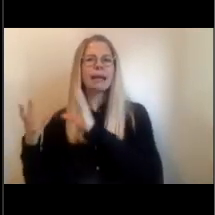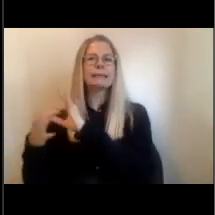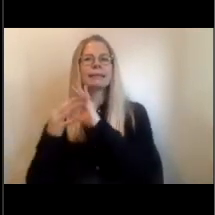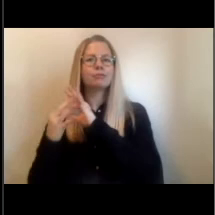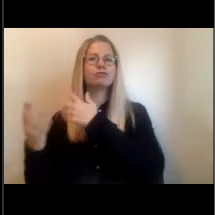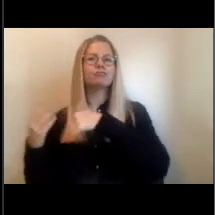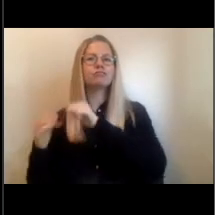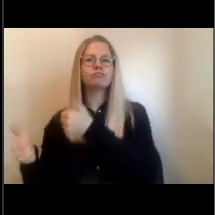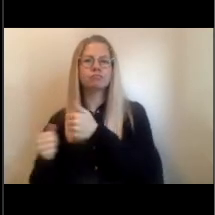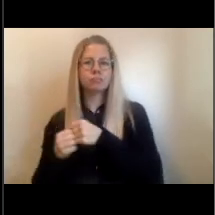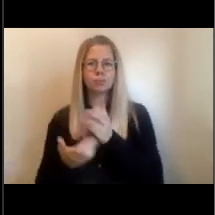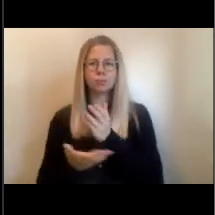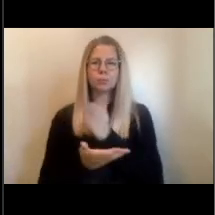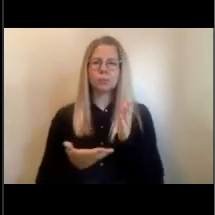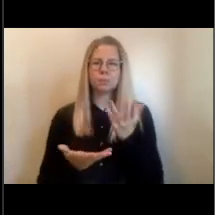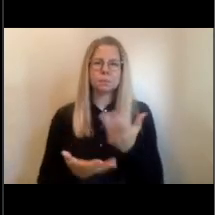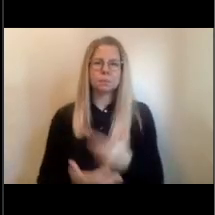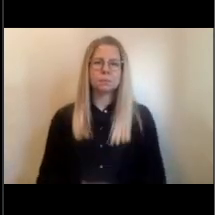that.